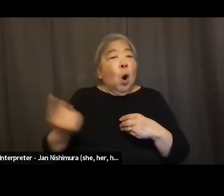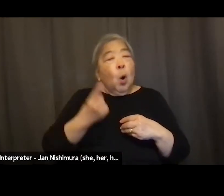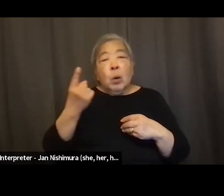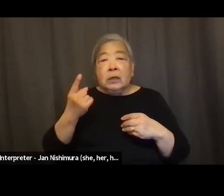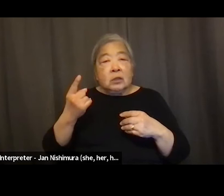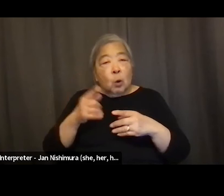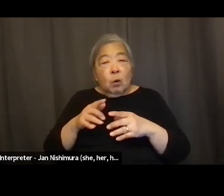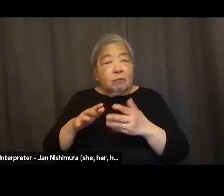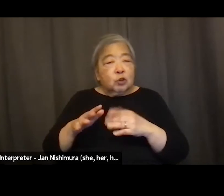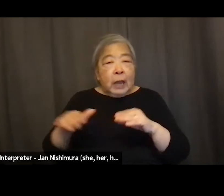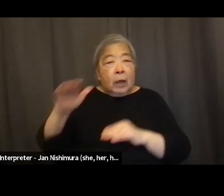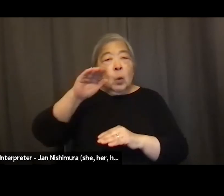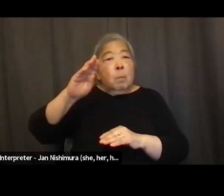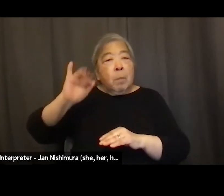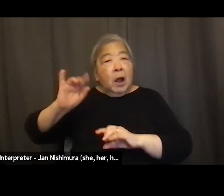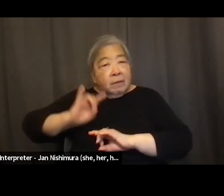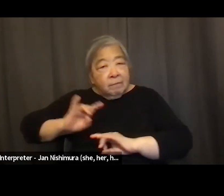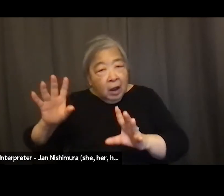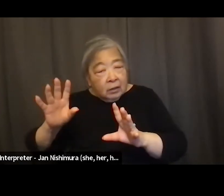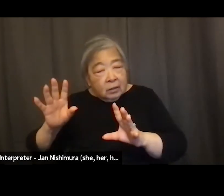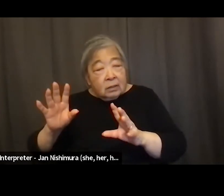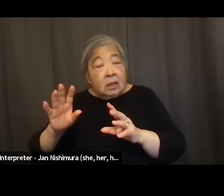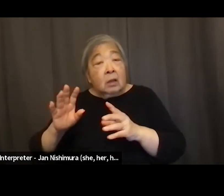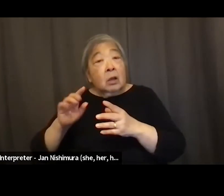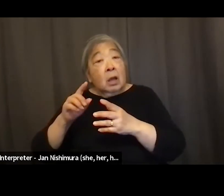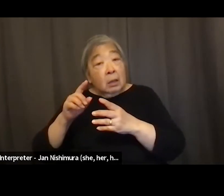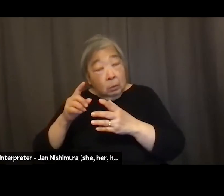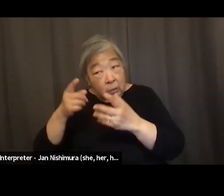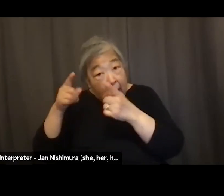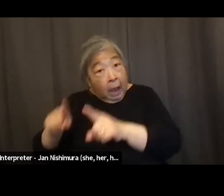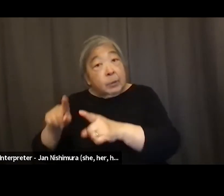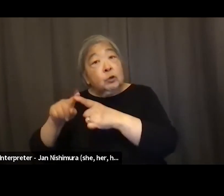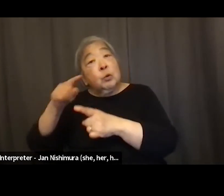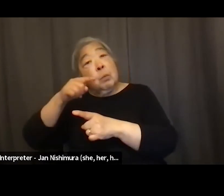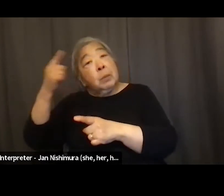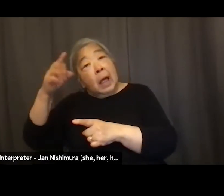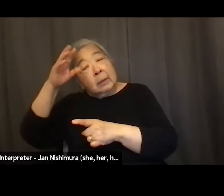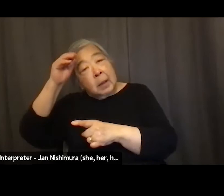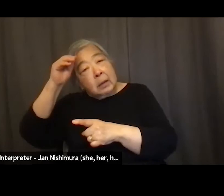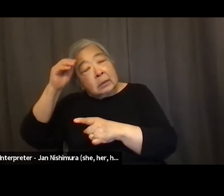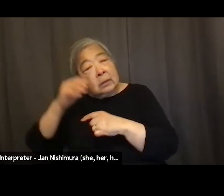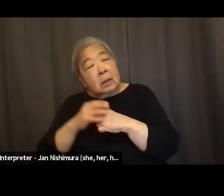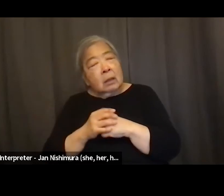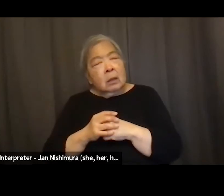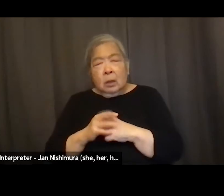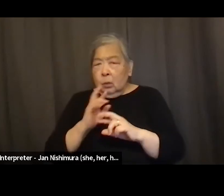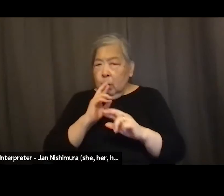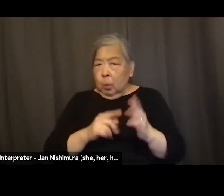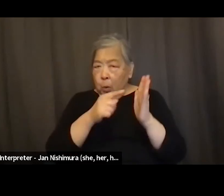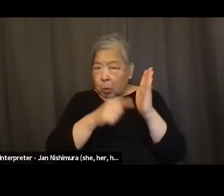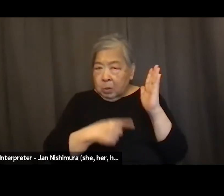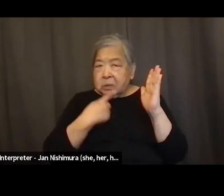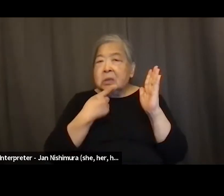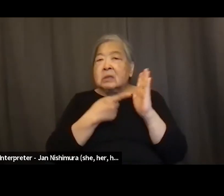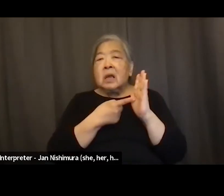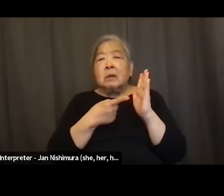overshadowed by the toll violence has taken on Black males, end quote. The report also acknowledges